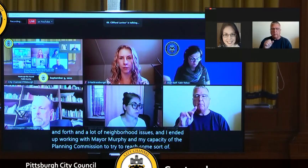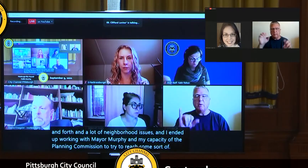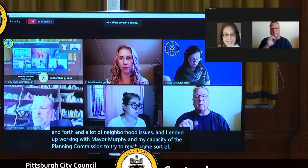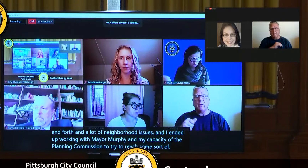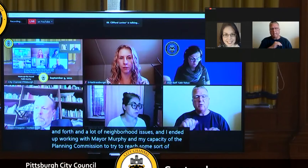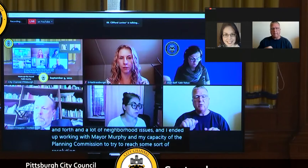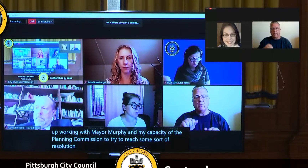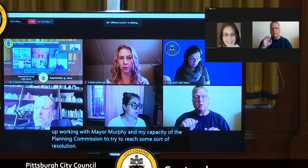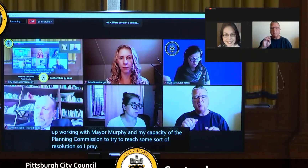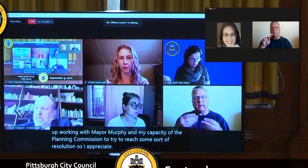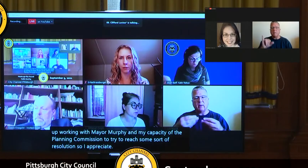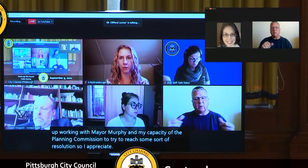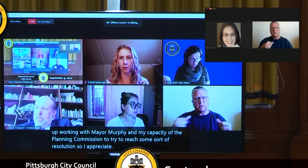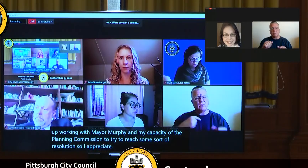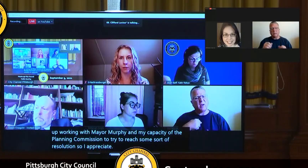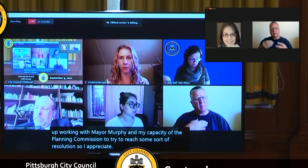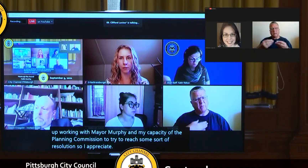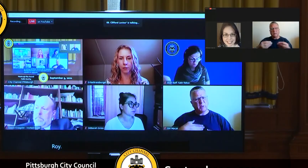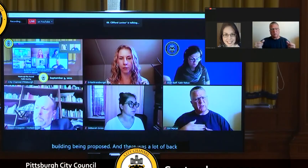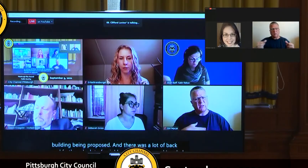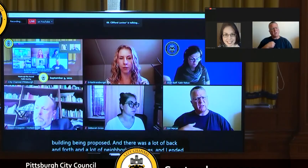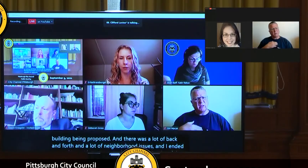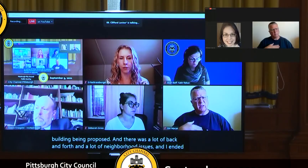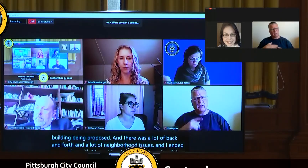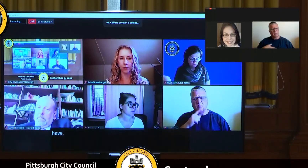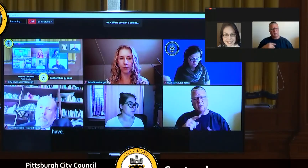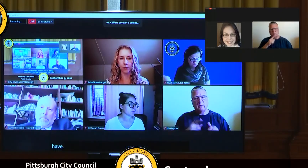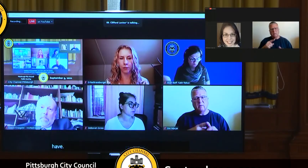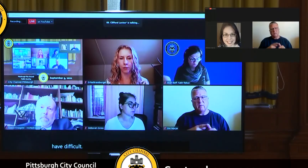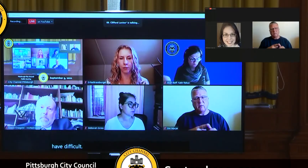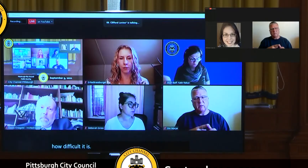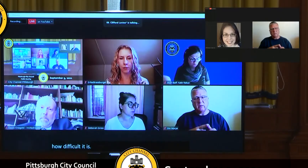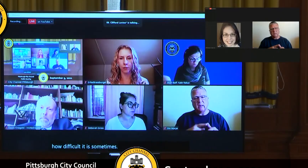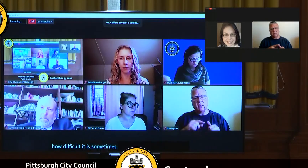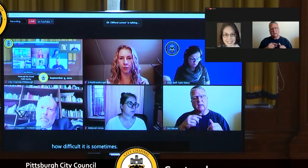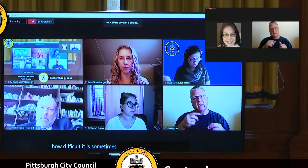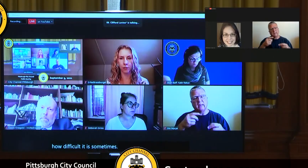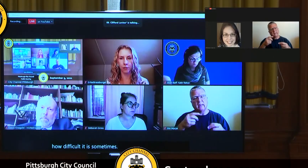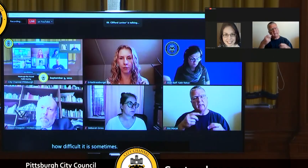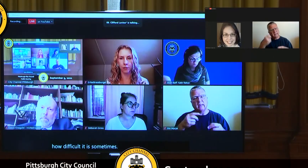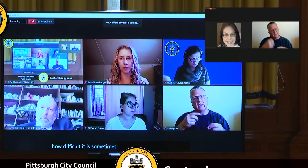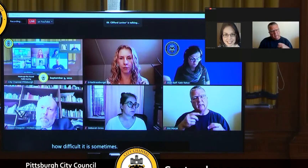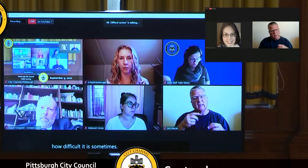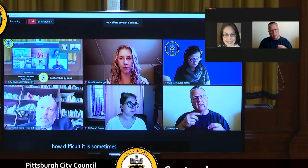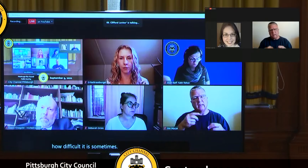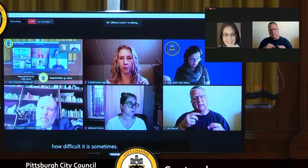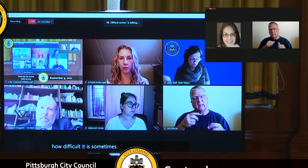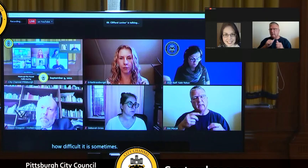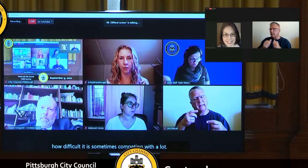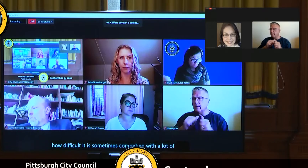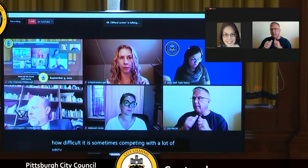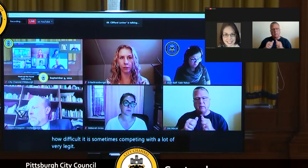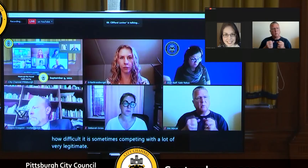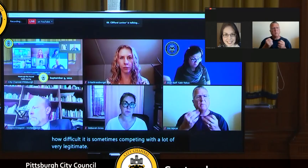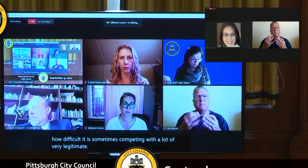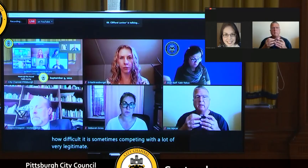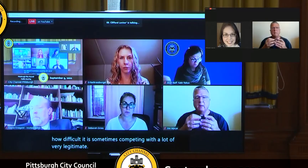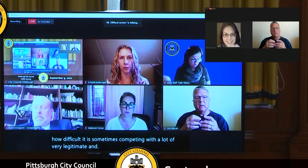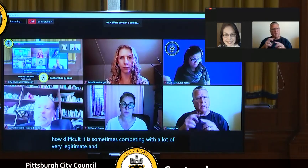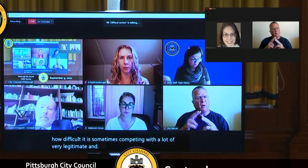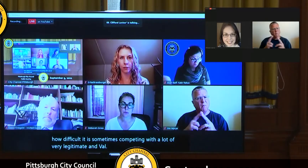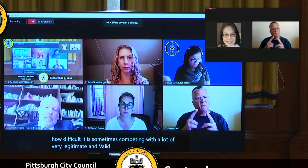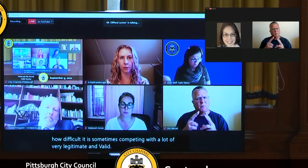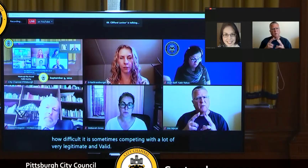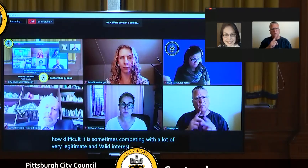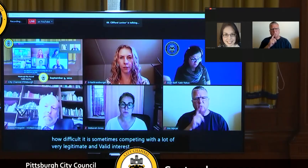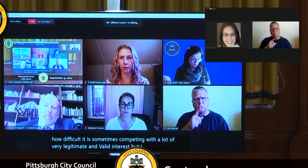So I appreciate really firsthand how difficult it is, sometimes competing with a lot of very legitimate and valid